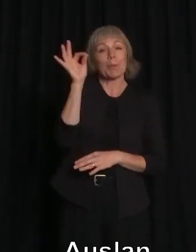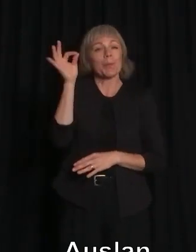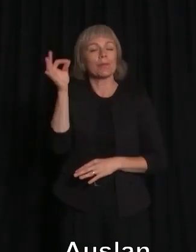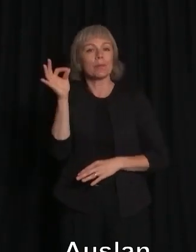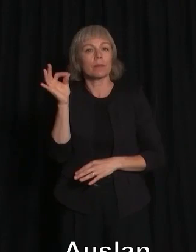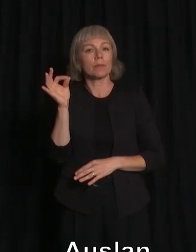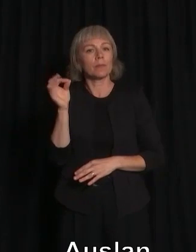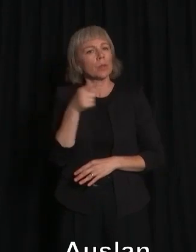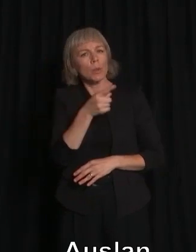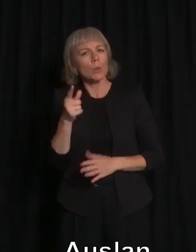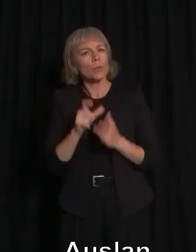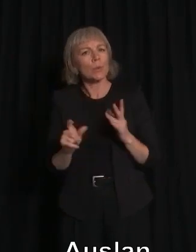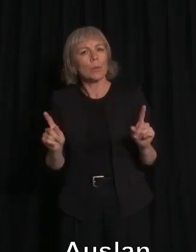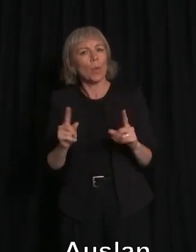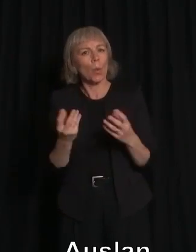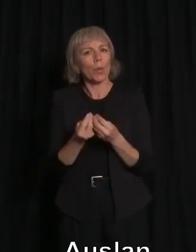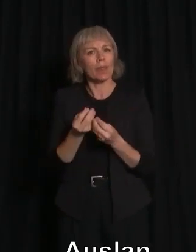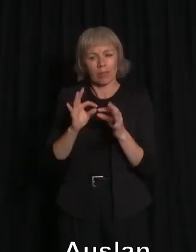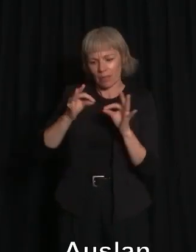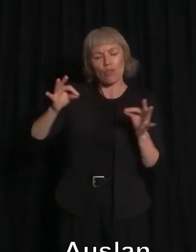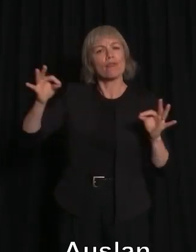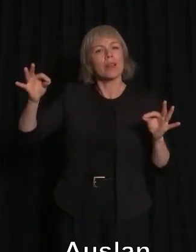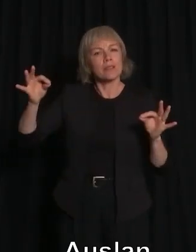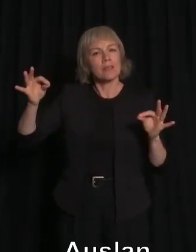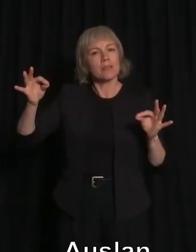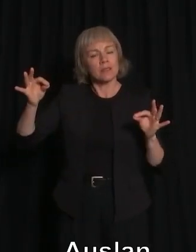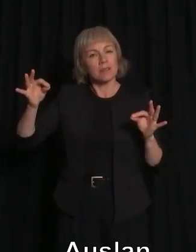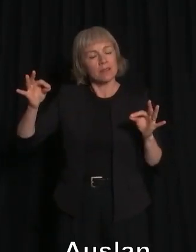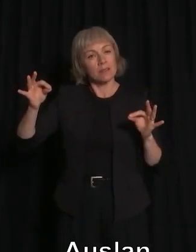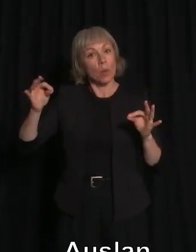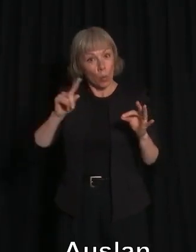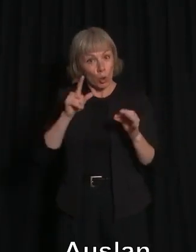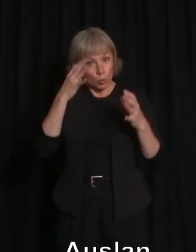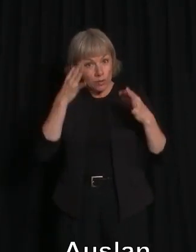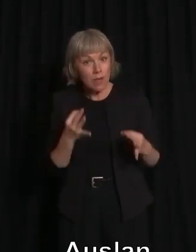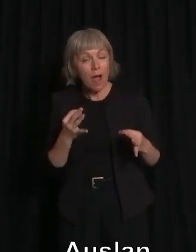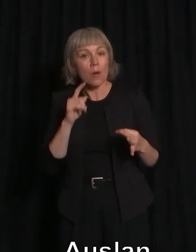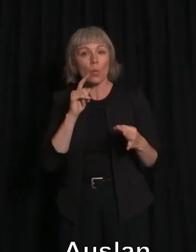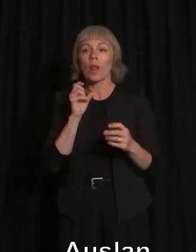3 days is vital for our siblings around the world.